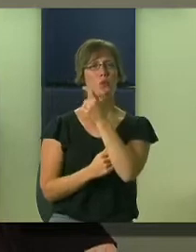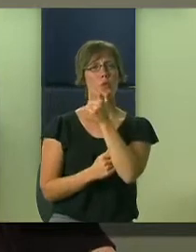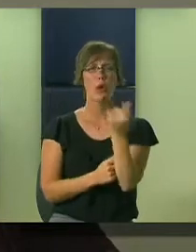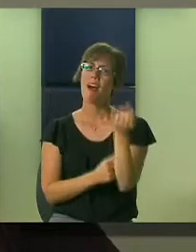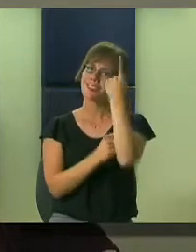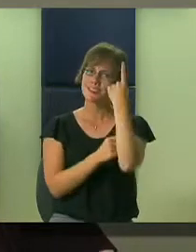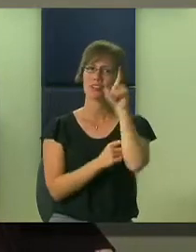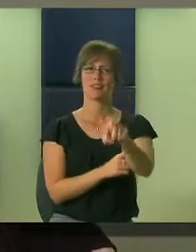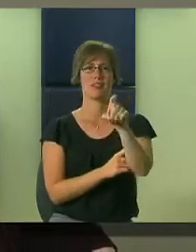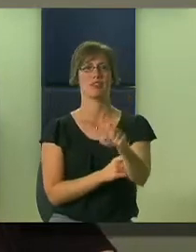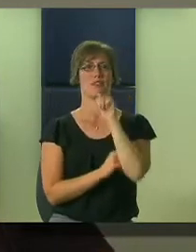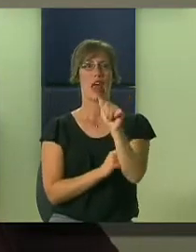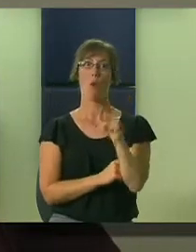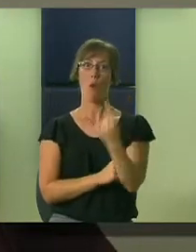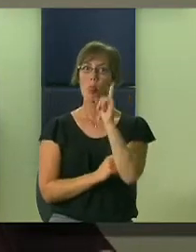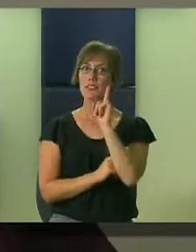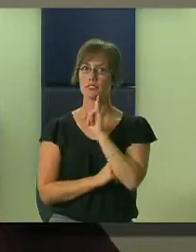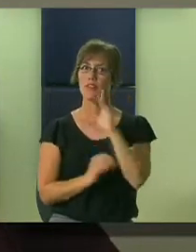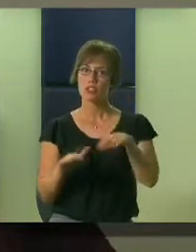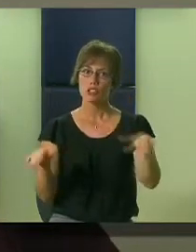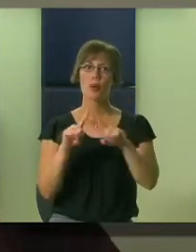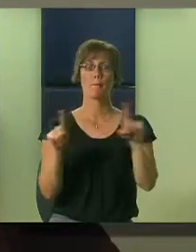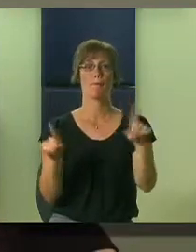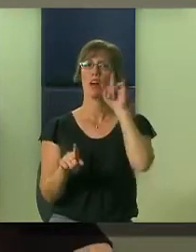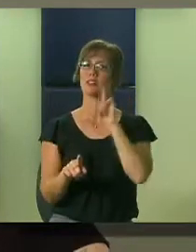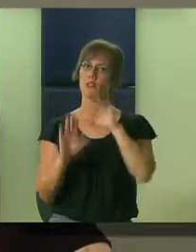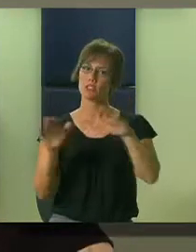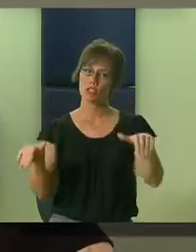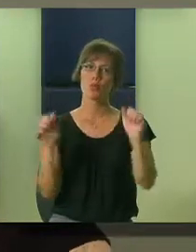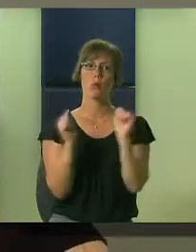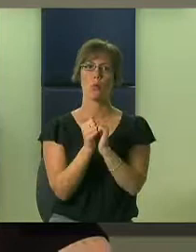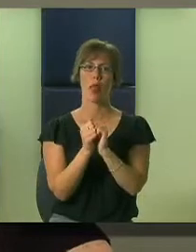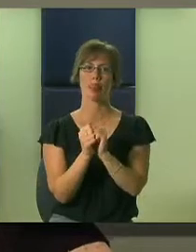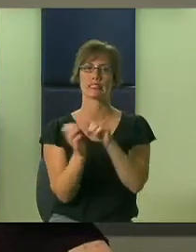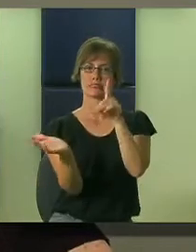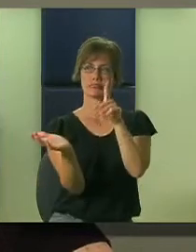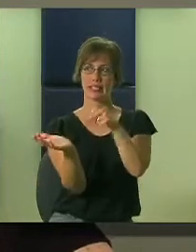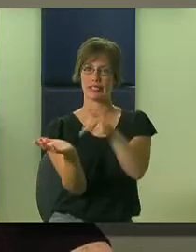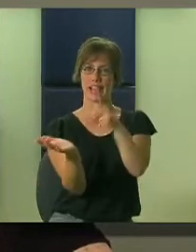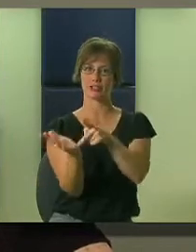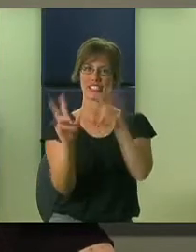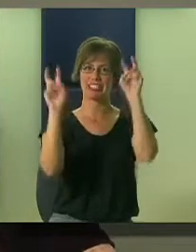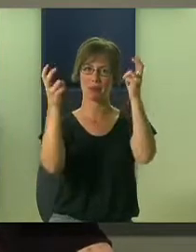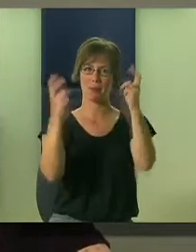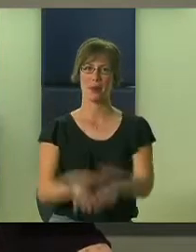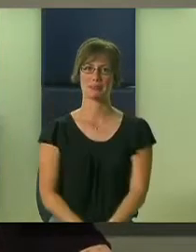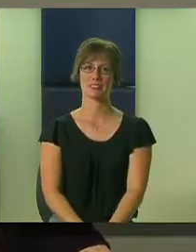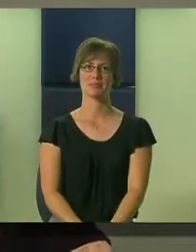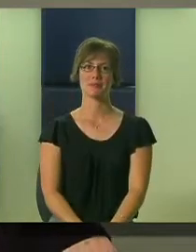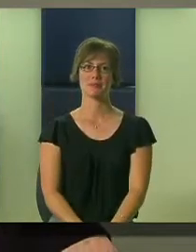who understands the needs of not only deaf children, but many times deaf children with